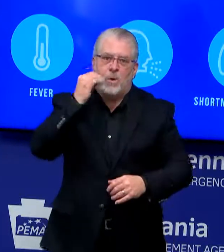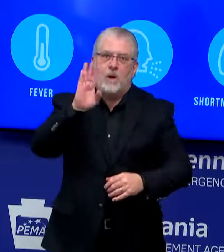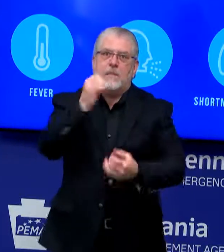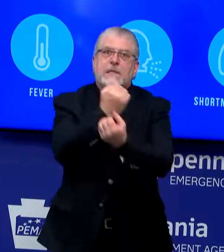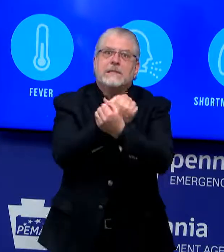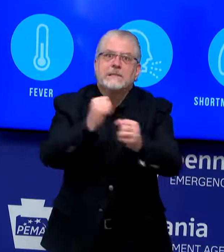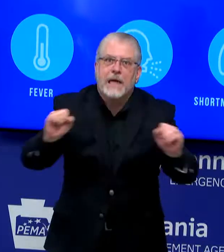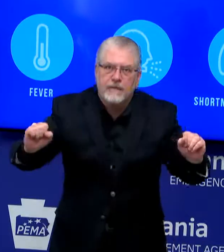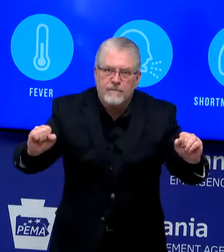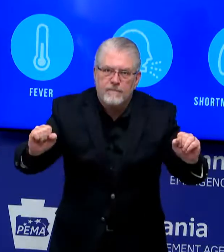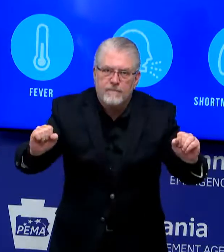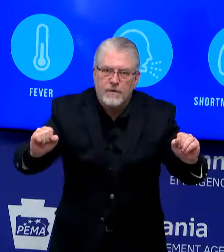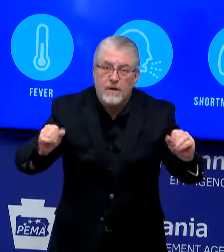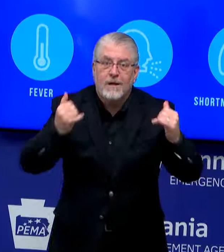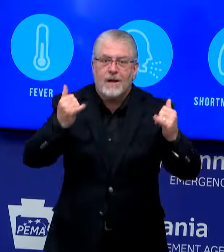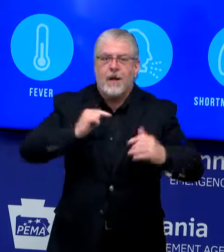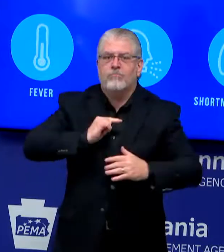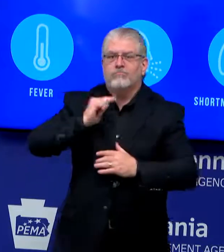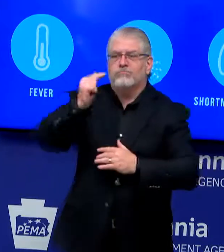Wolf.